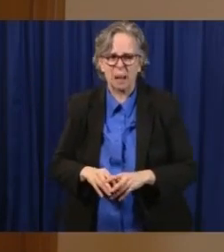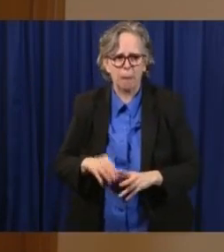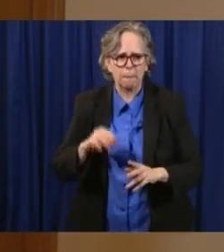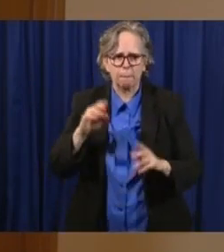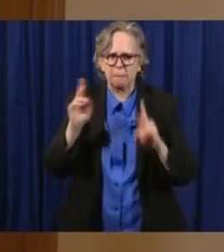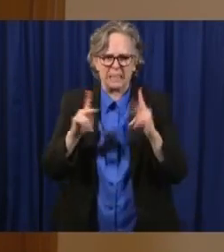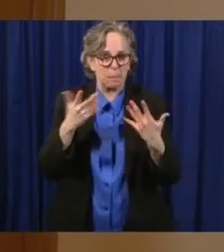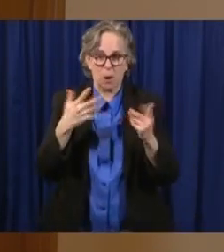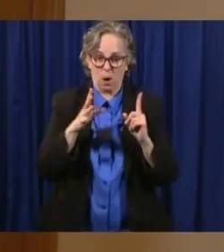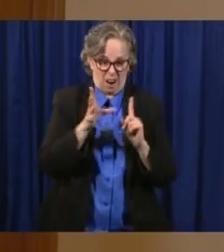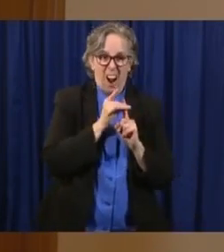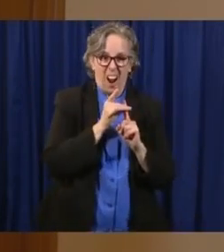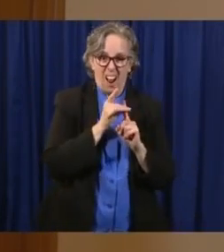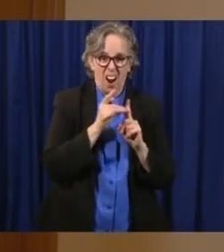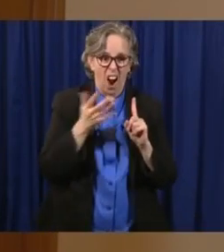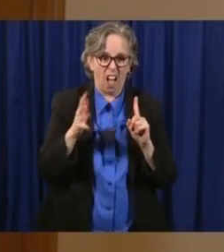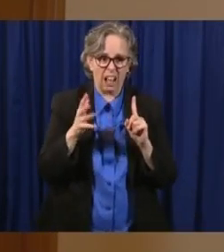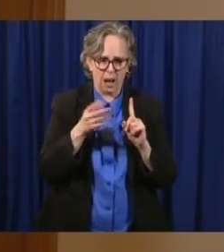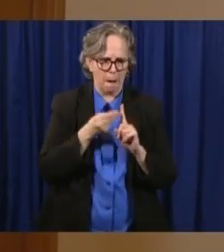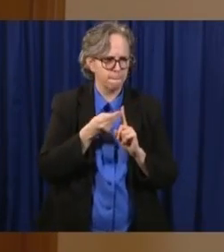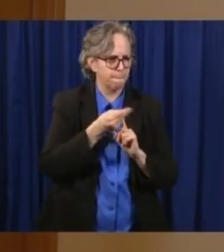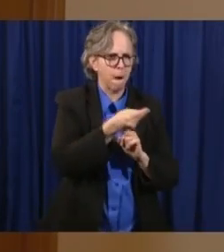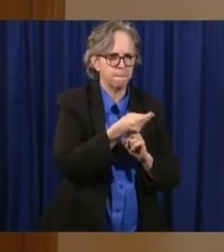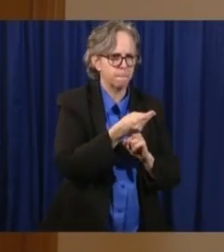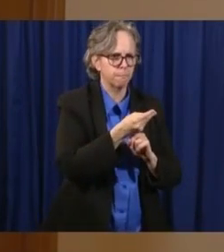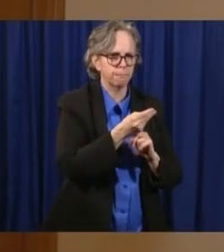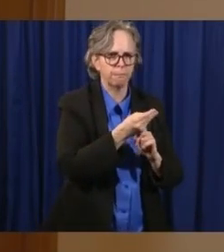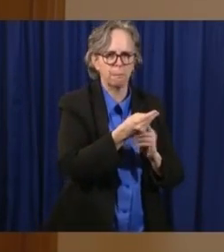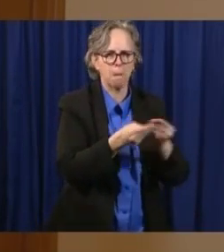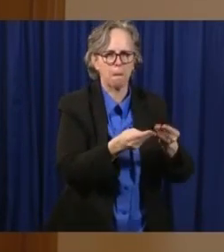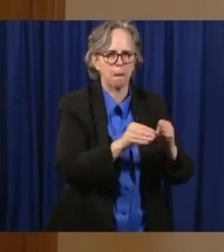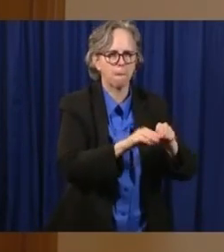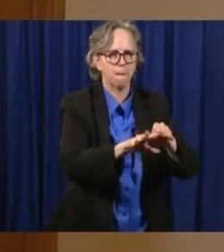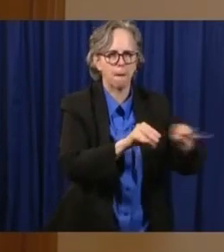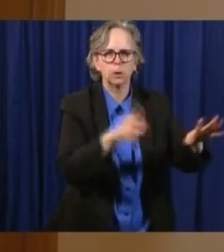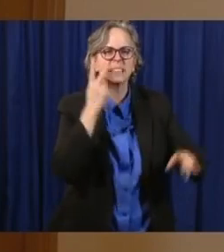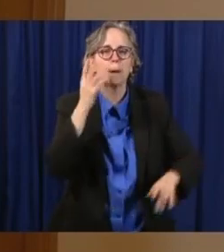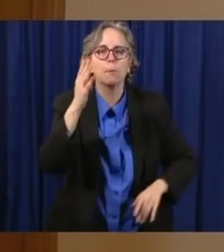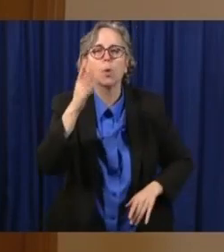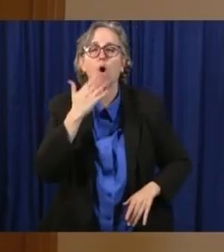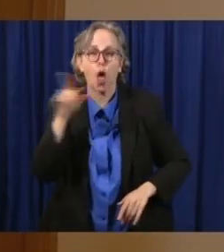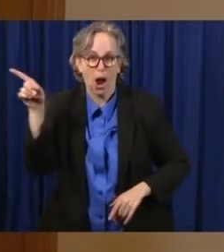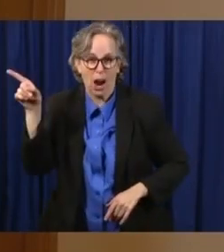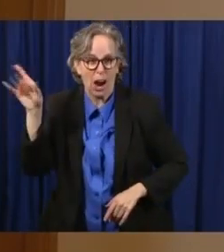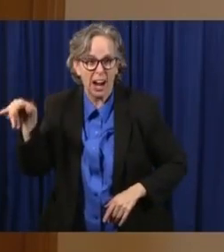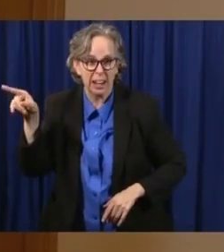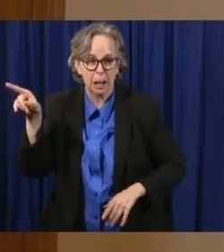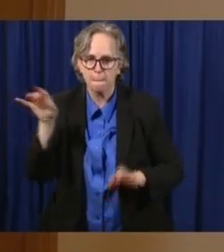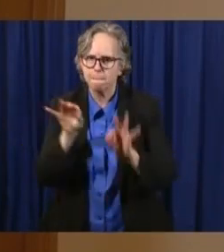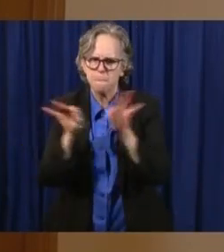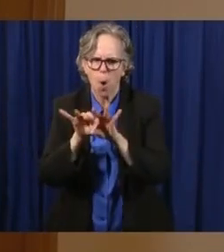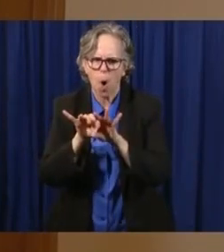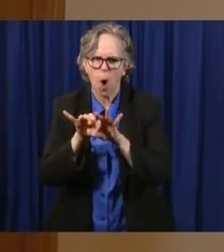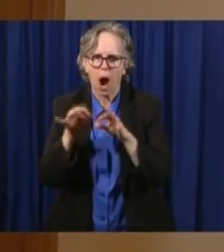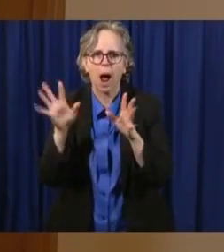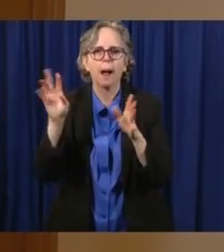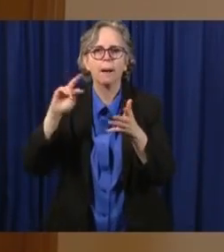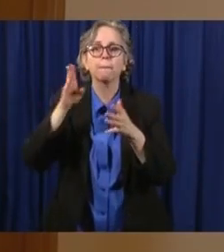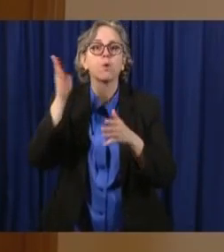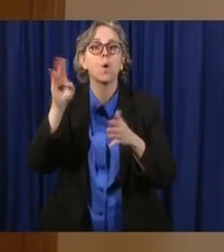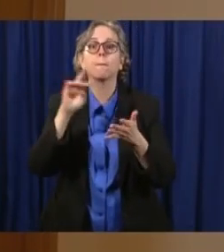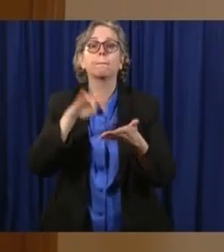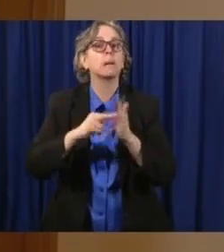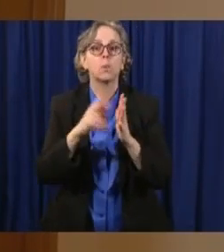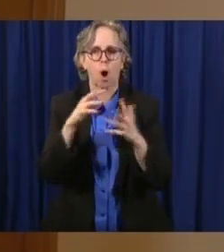spreading. But somewhere in here, we start to get the blue dots, and those are so important, and that is going to be important for our recovery. These are the people who